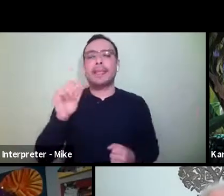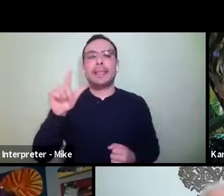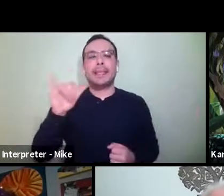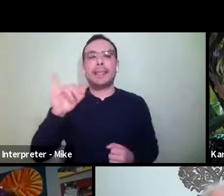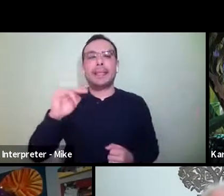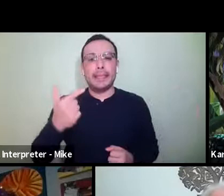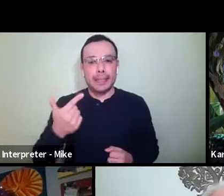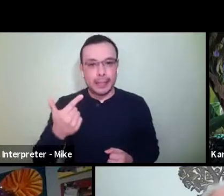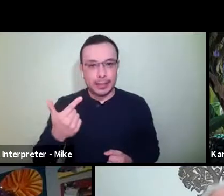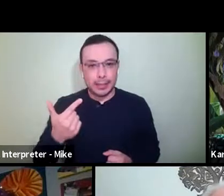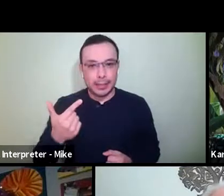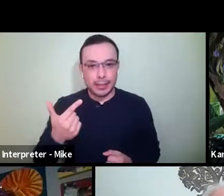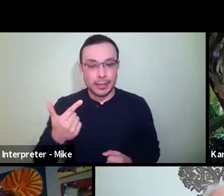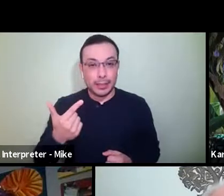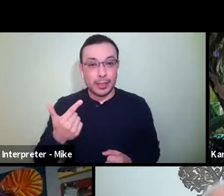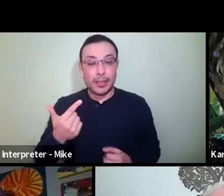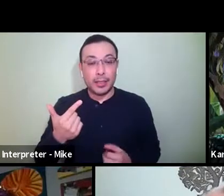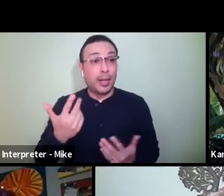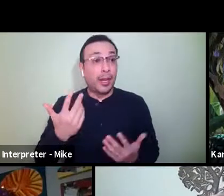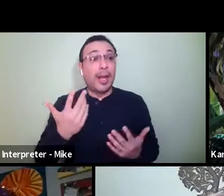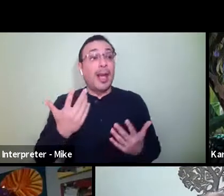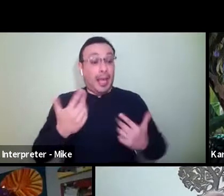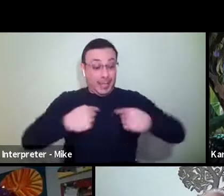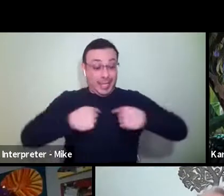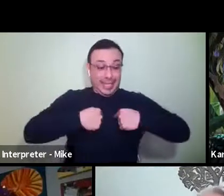cure all those people out there.